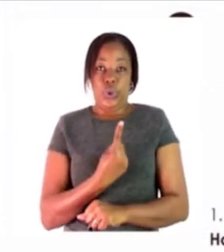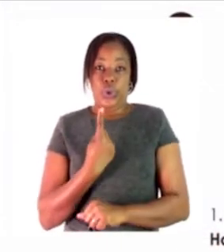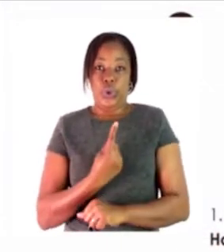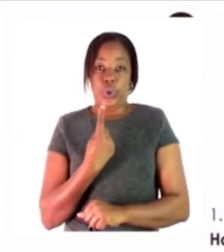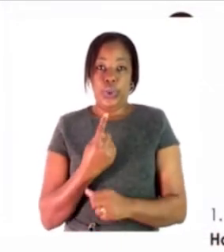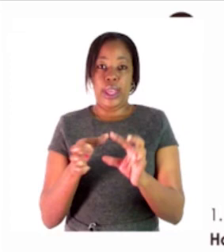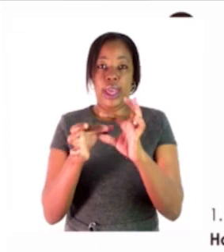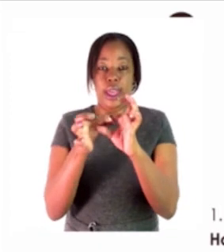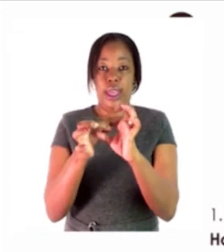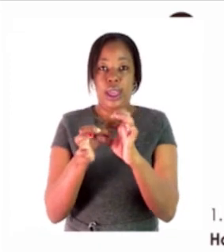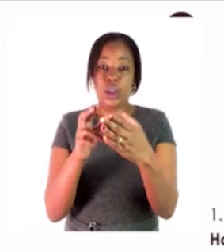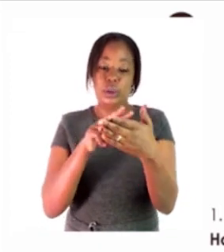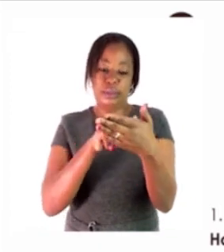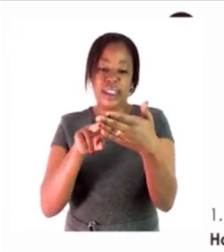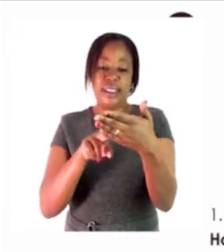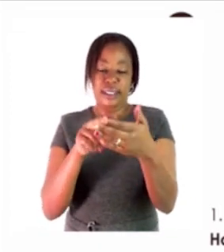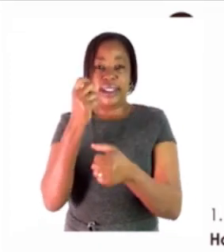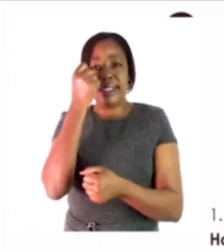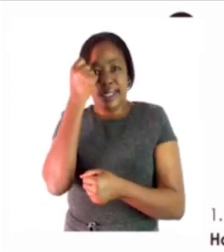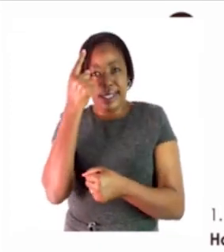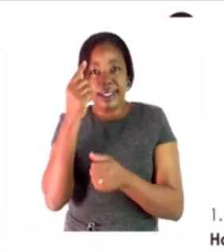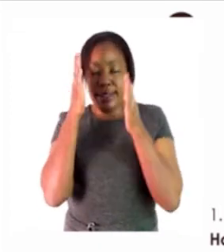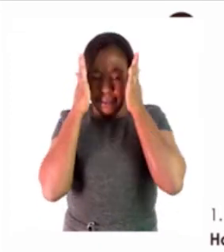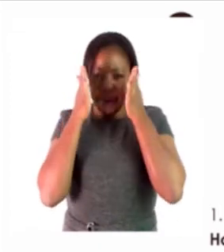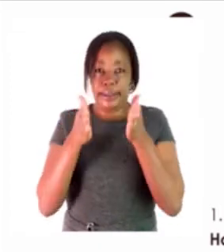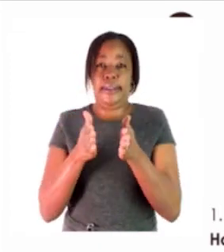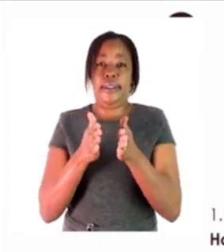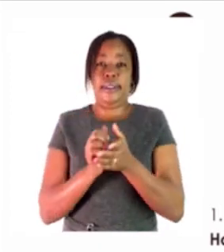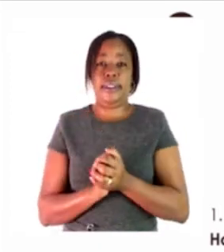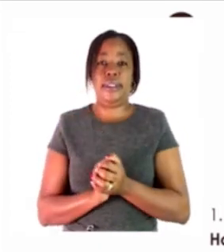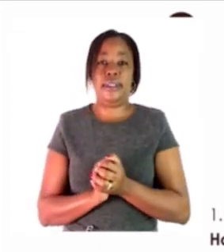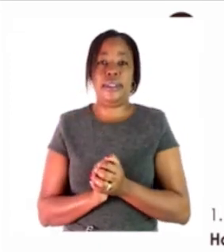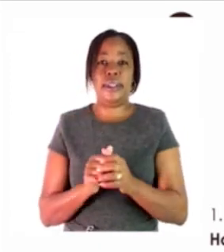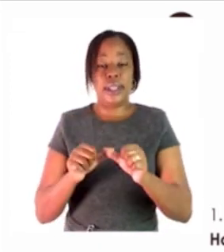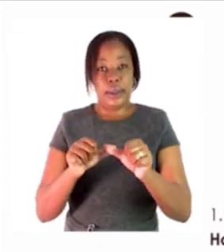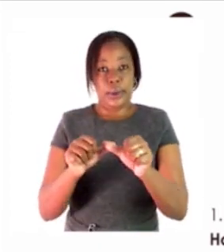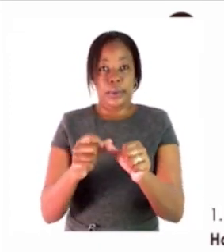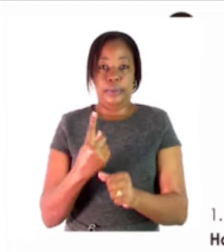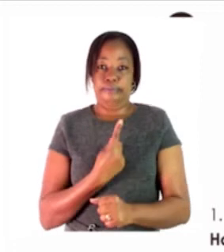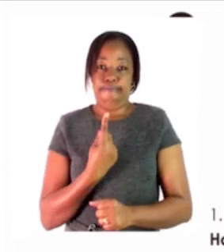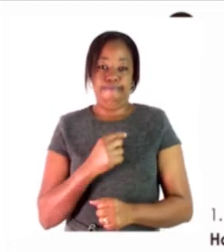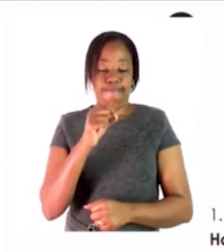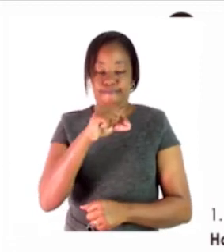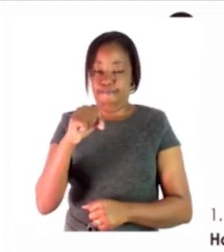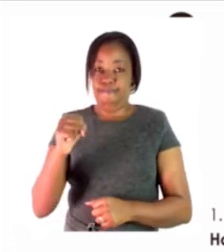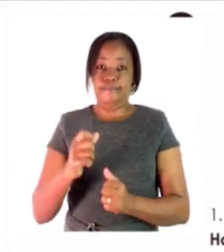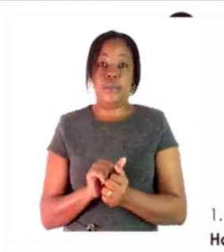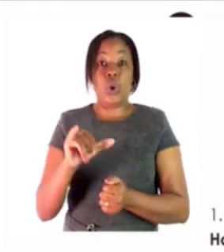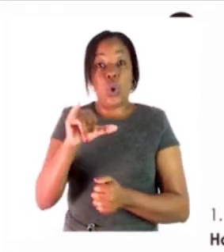at home. Remember to read them nicely and with understanding, and after that you have now to